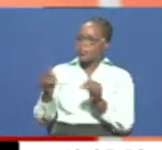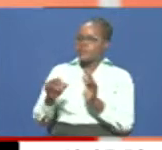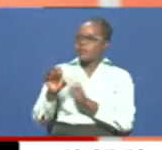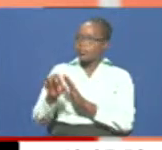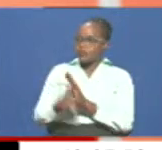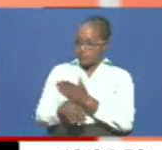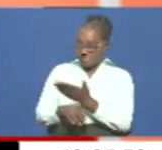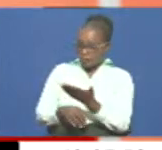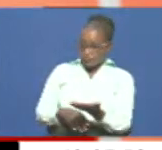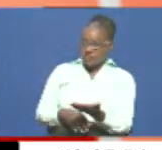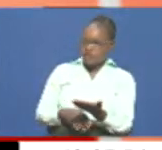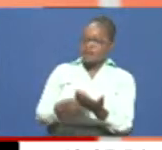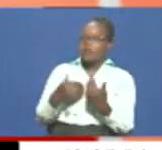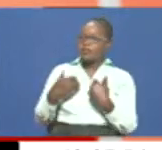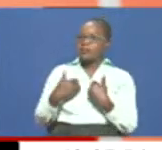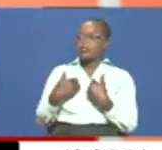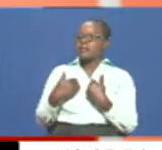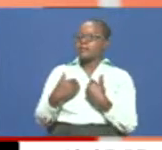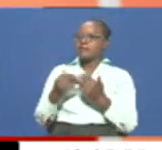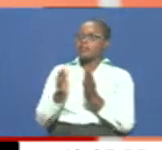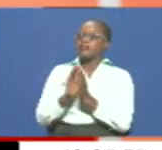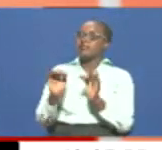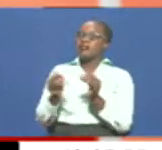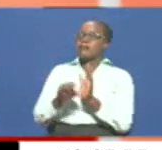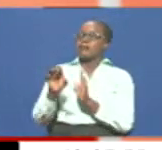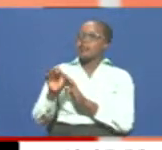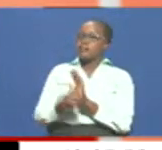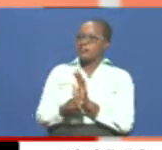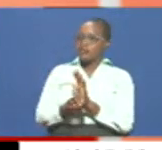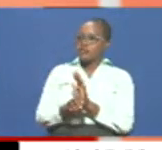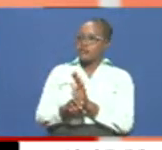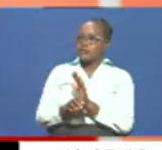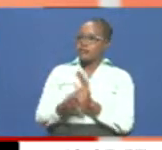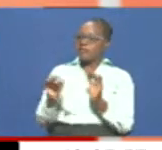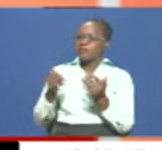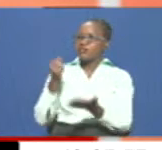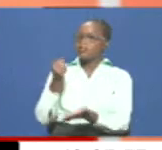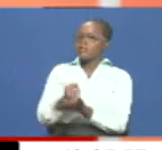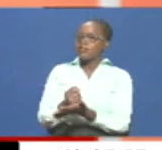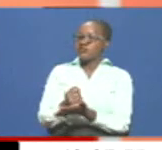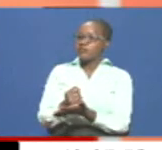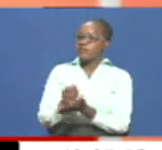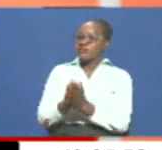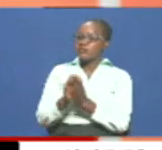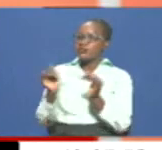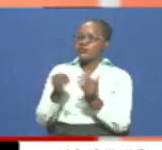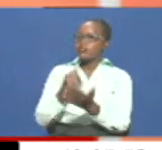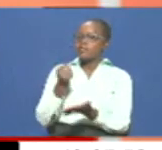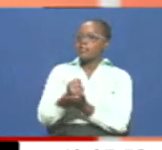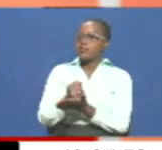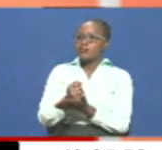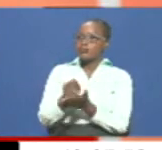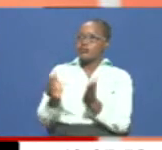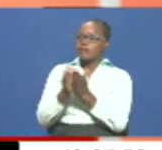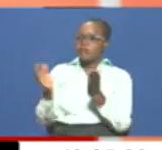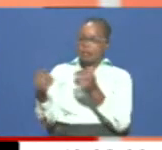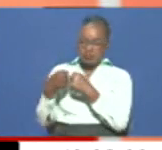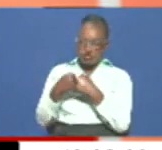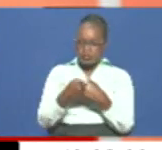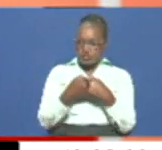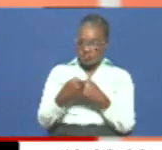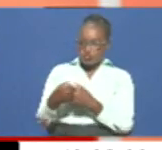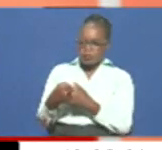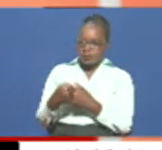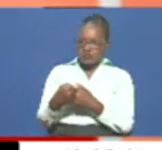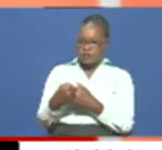place. And with that new constitution, that brought in a new office. And the new office's biggest challenge was to